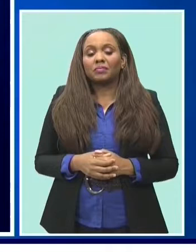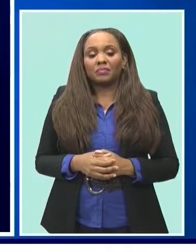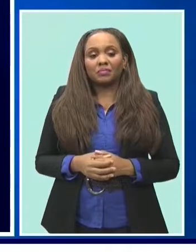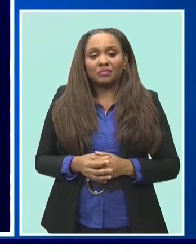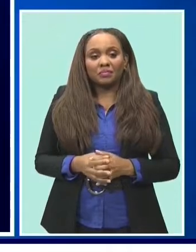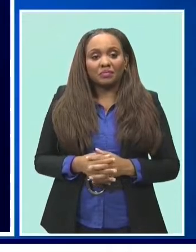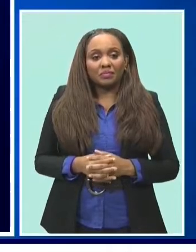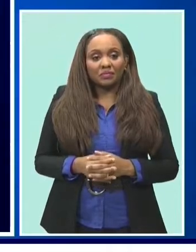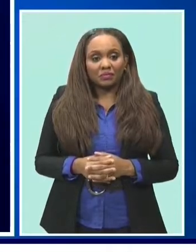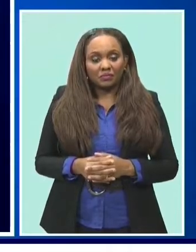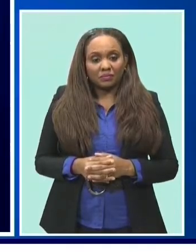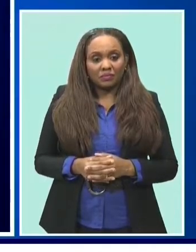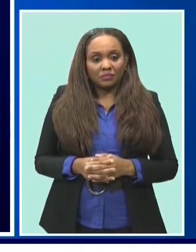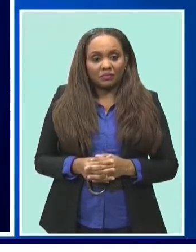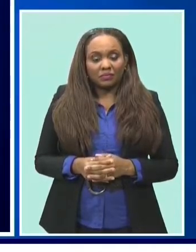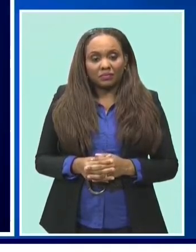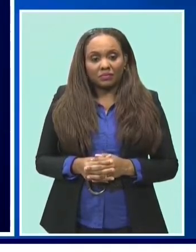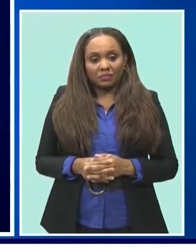832-3644,